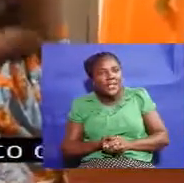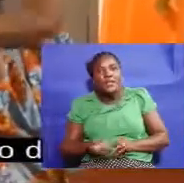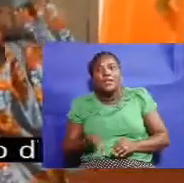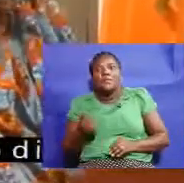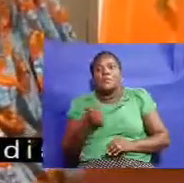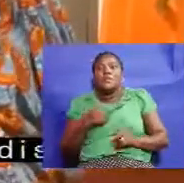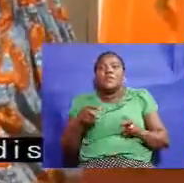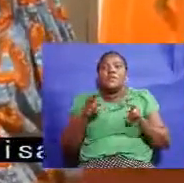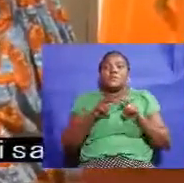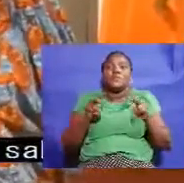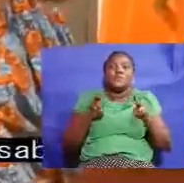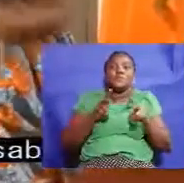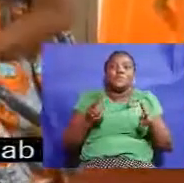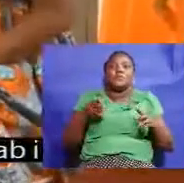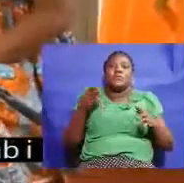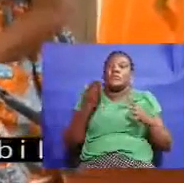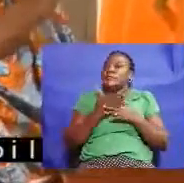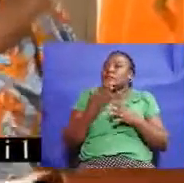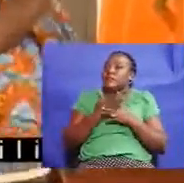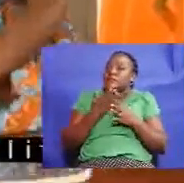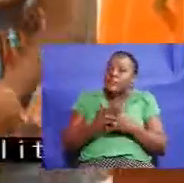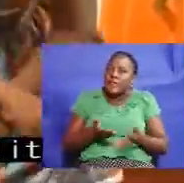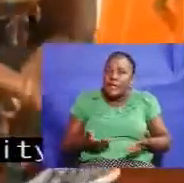down, must you do all that for her?